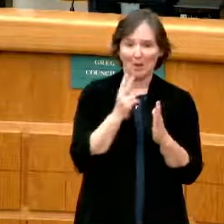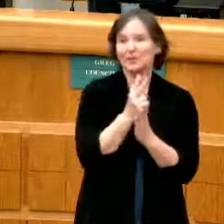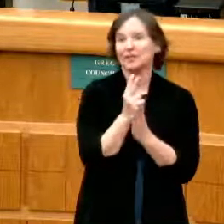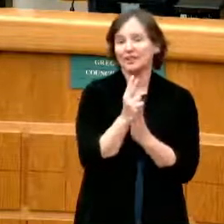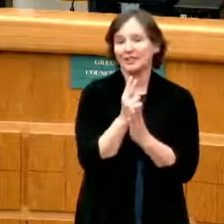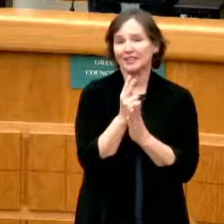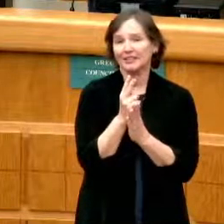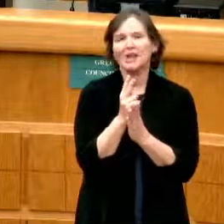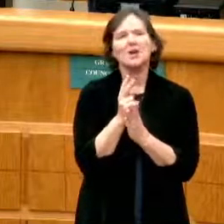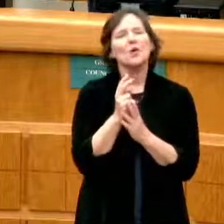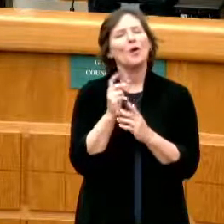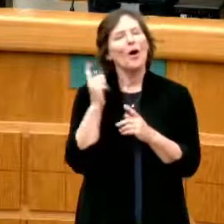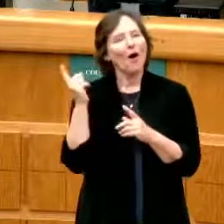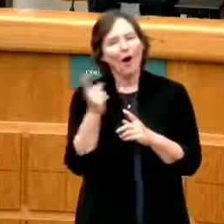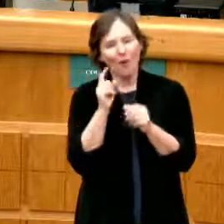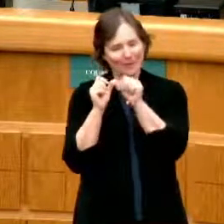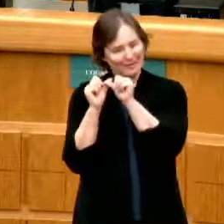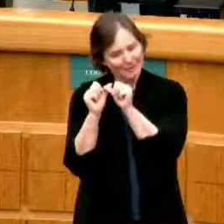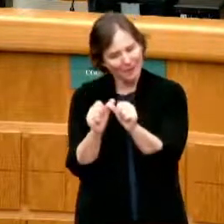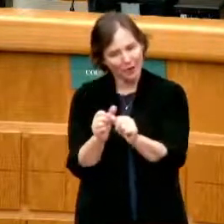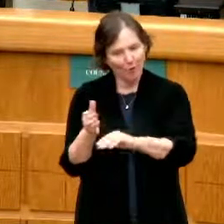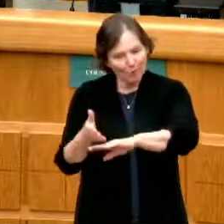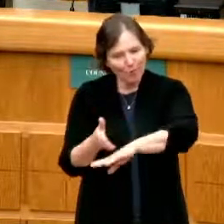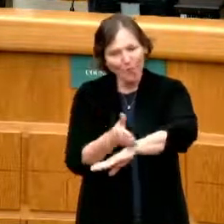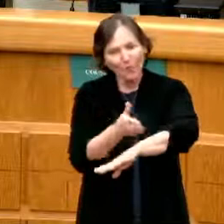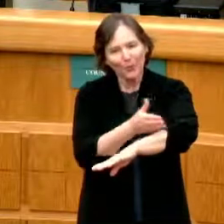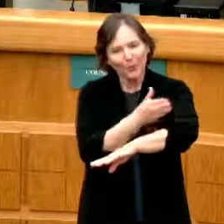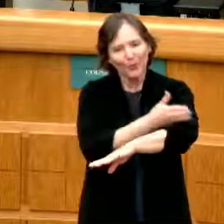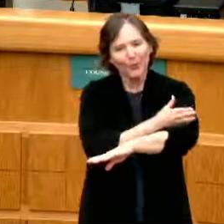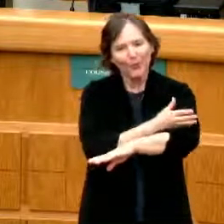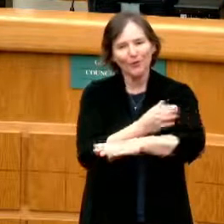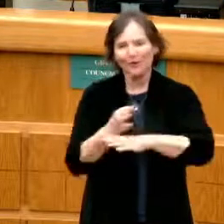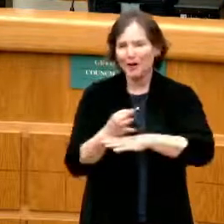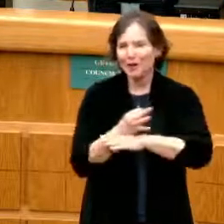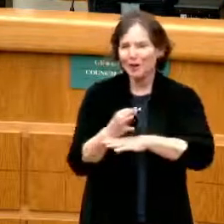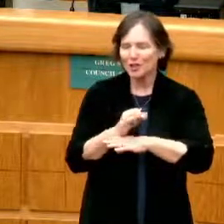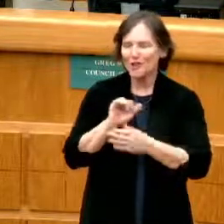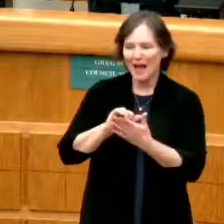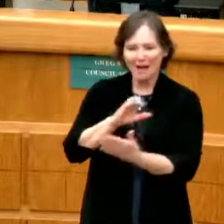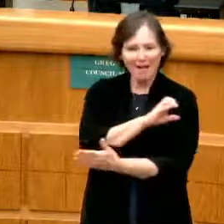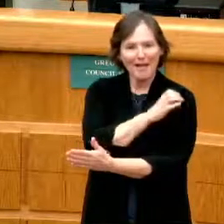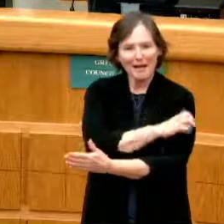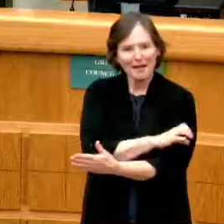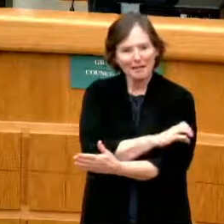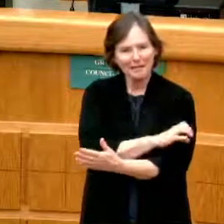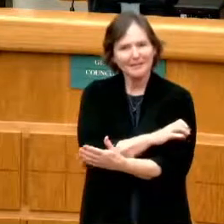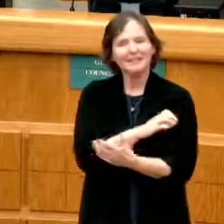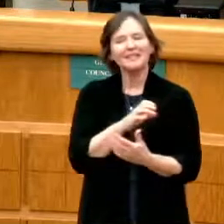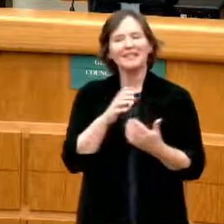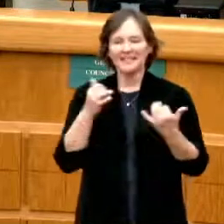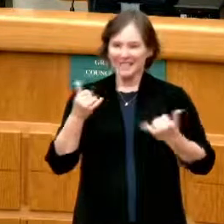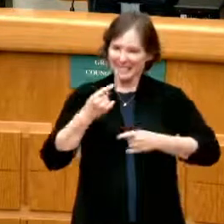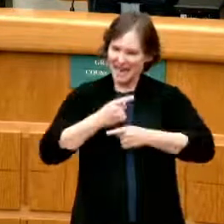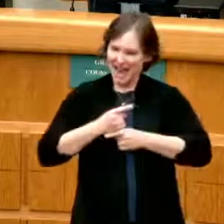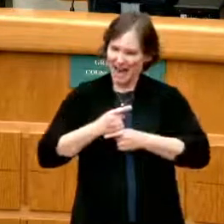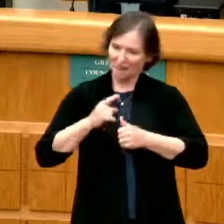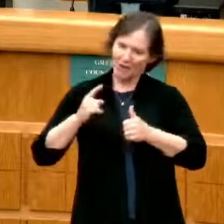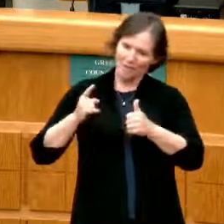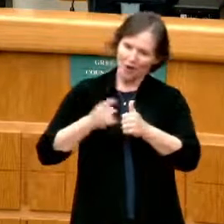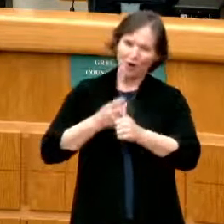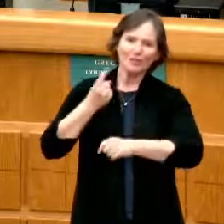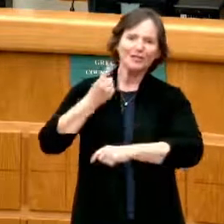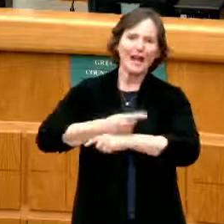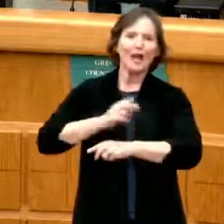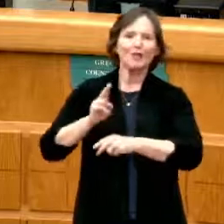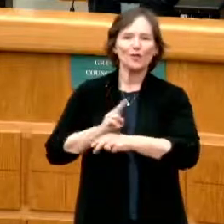so this is one of the things, being that this was the first time that the city is utilizing American Bank Center, that we were able to find the